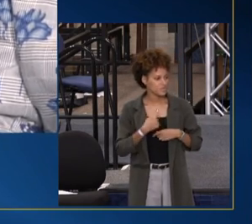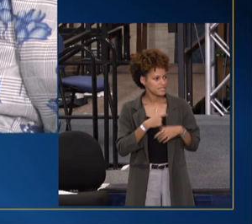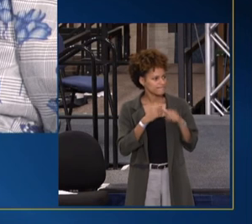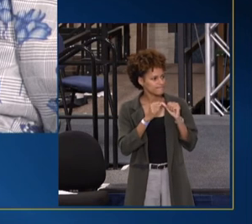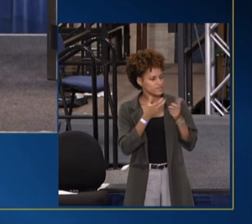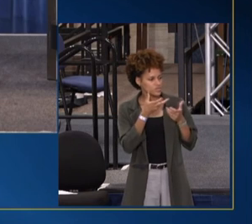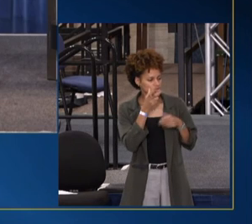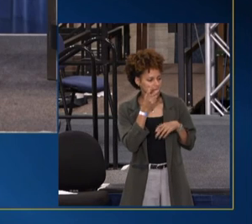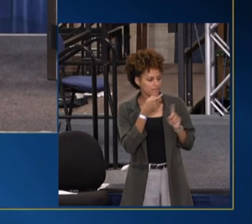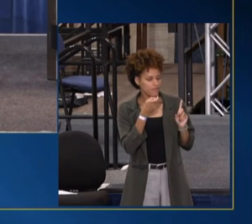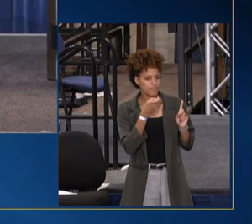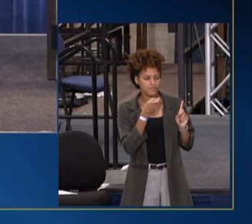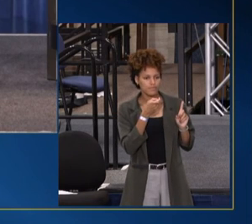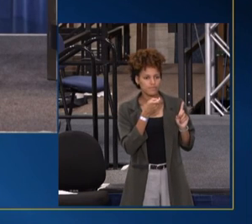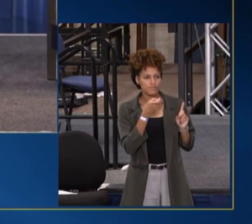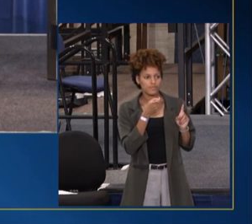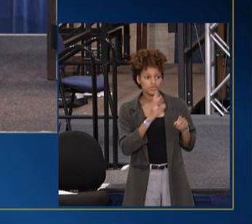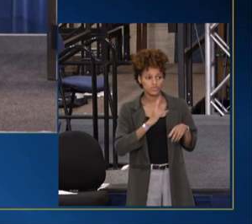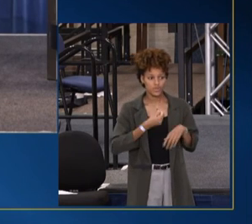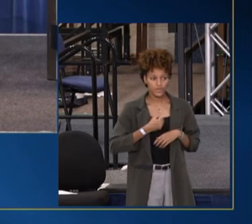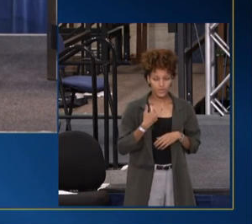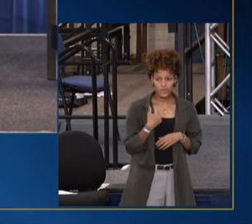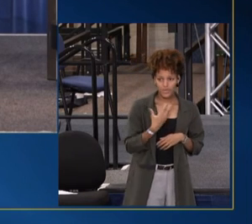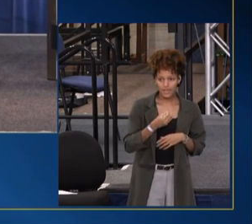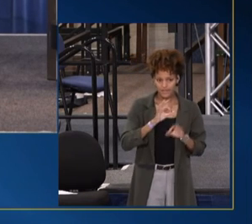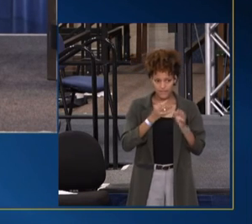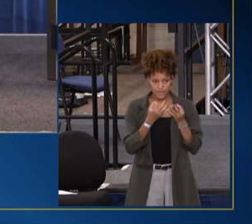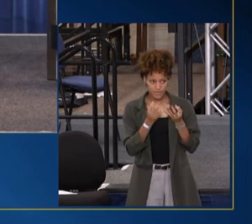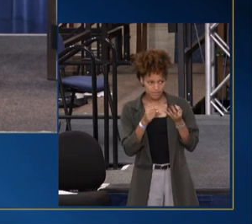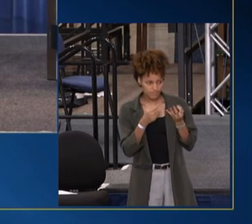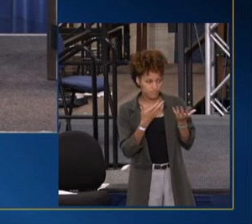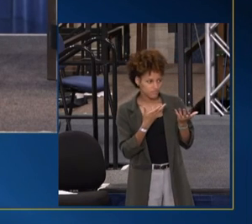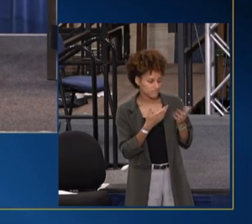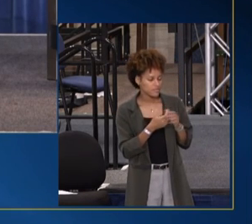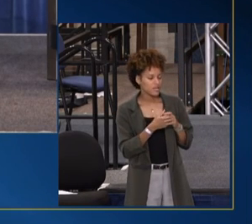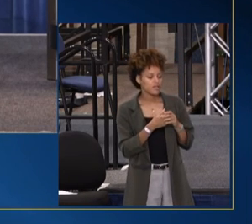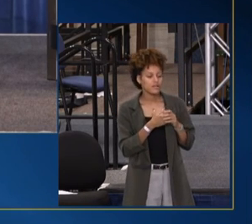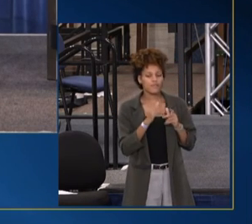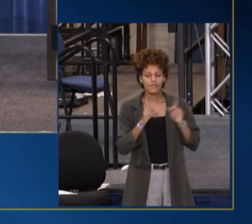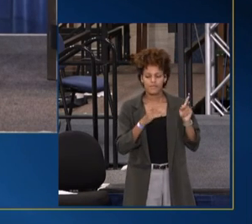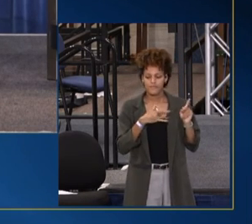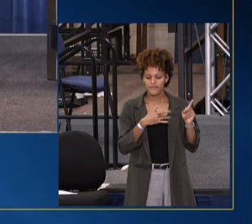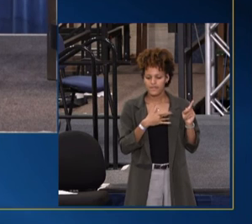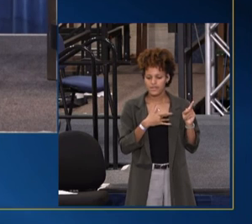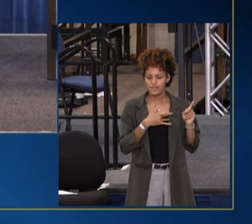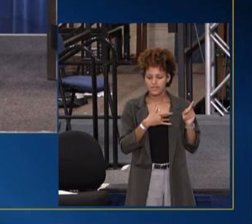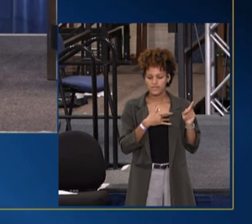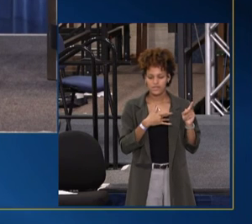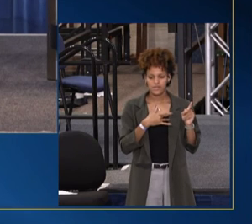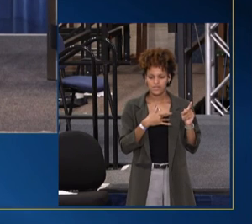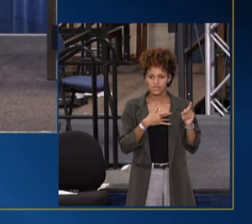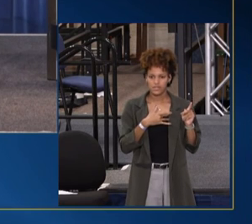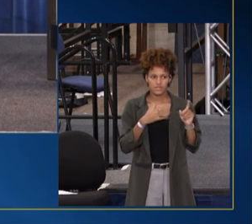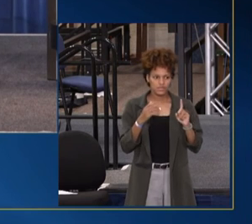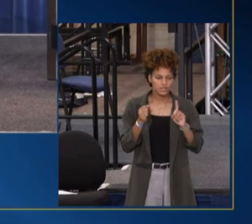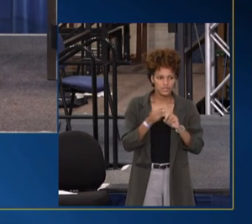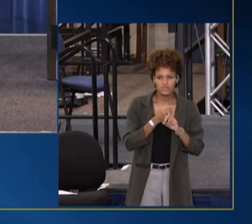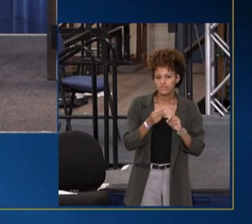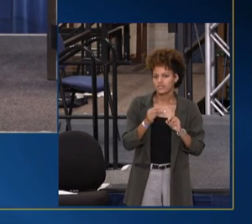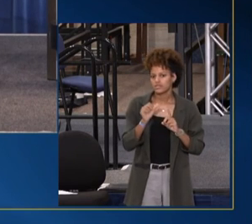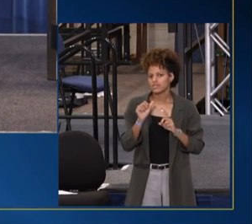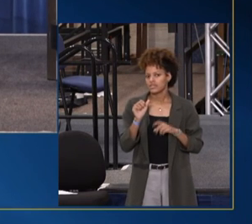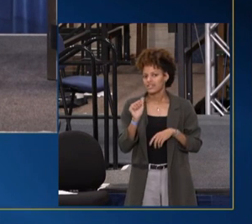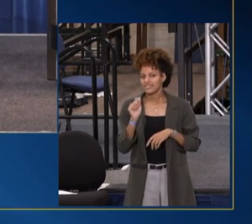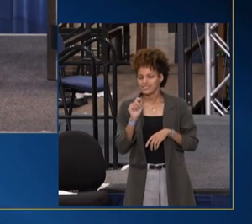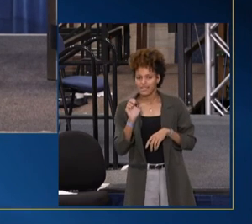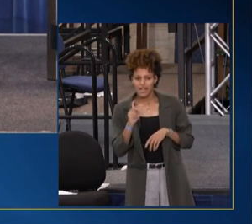heard from, especially from trans youth and their families, that people feel under siege, under attack, on